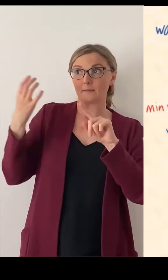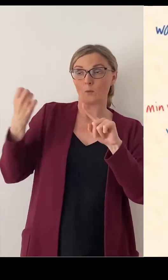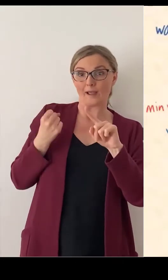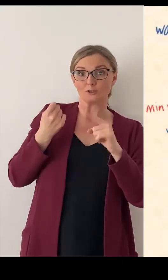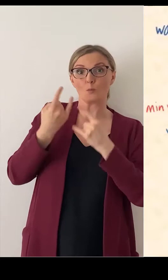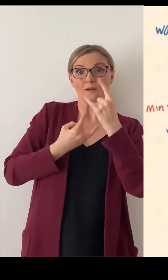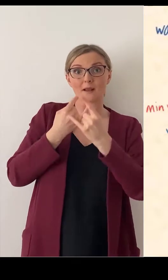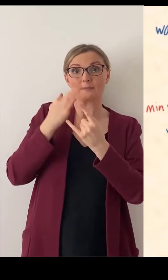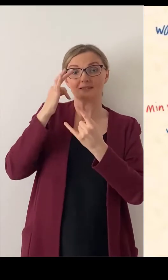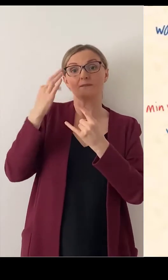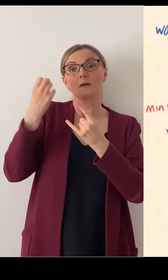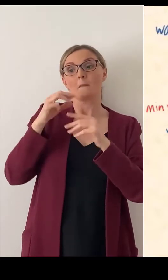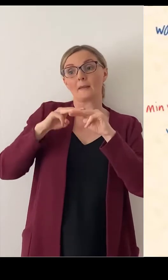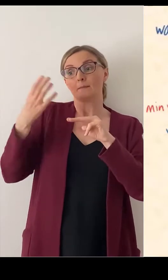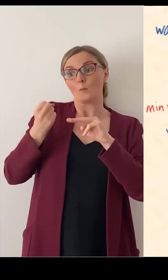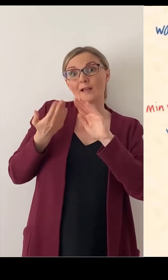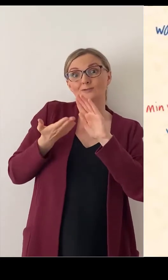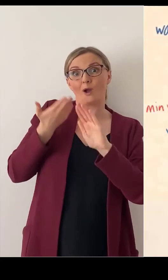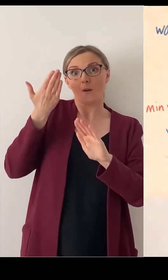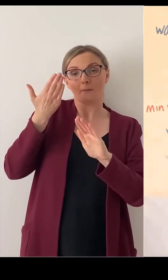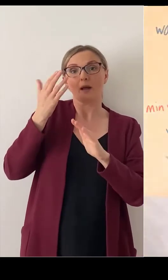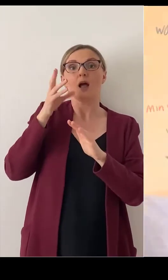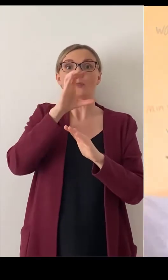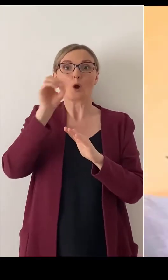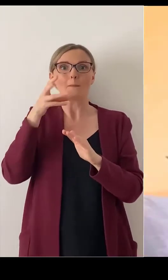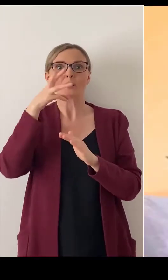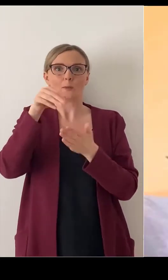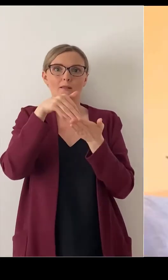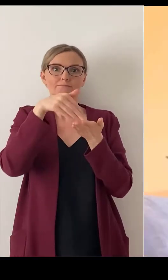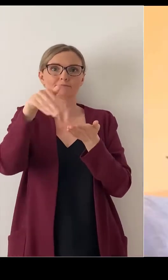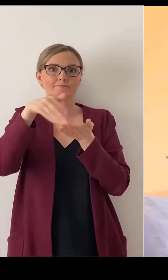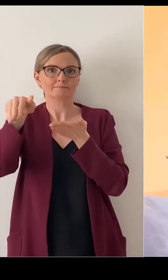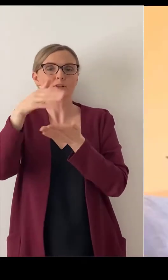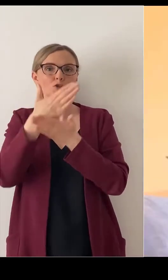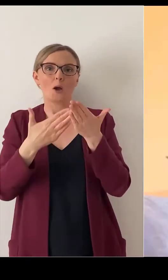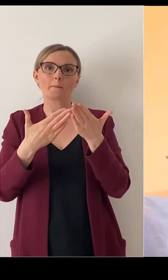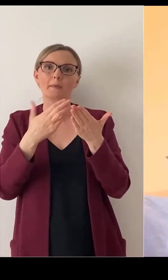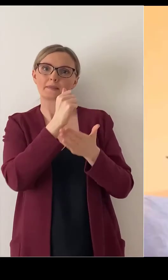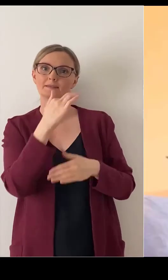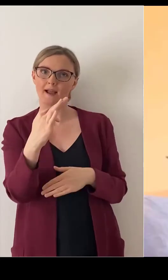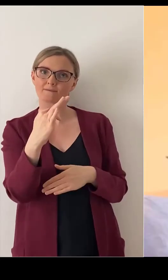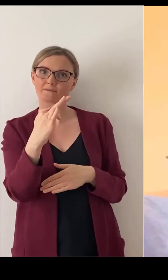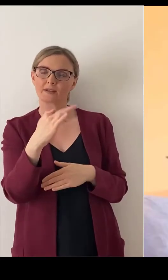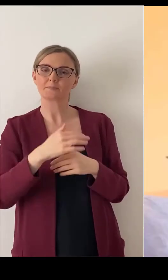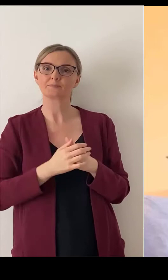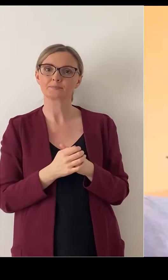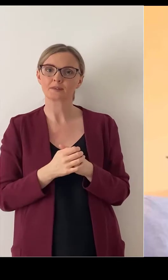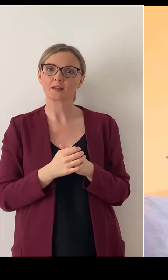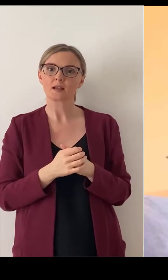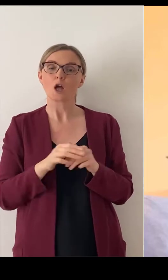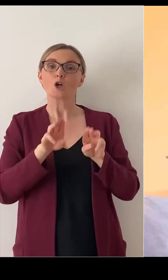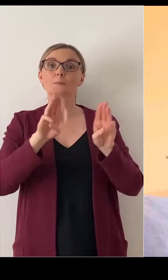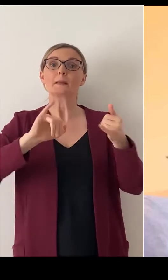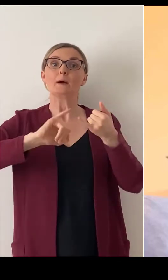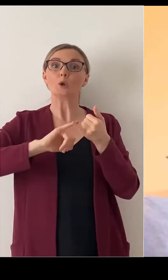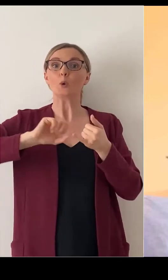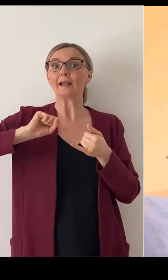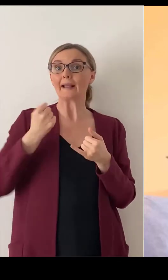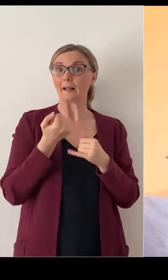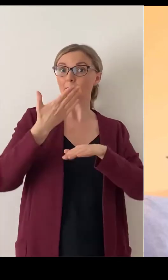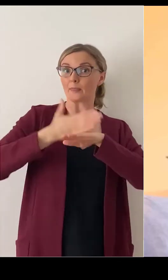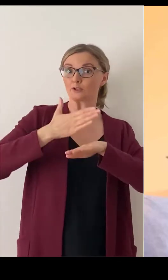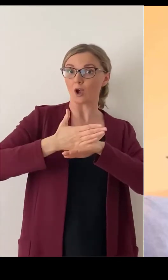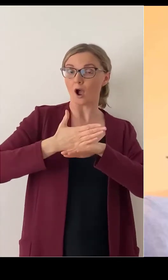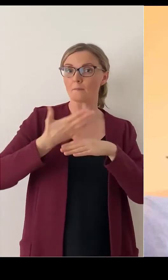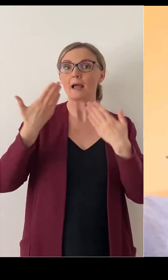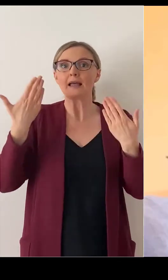their workers. Some workers are fired. The ones that keep their job are now